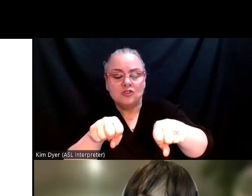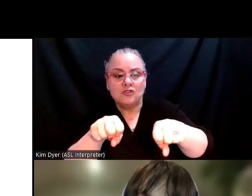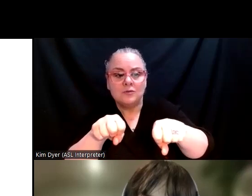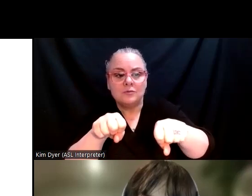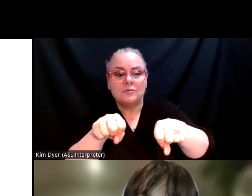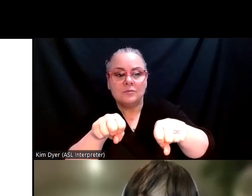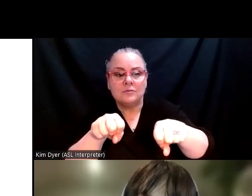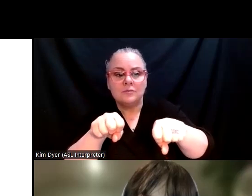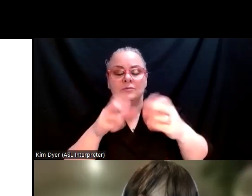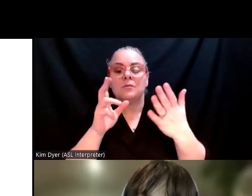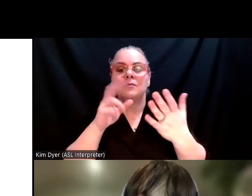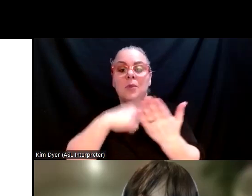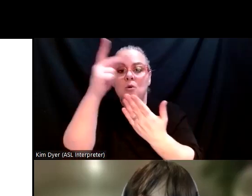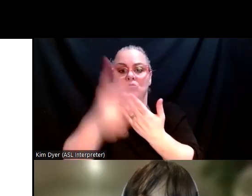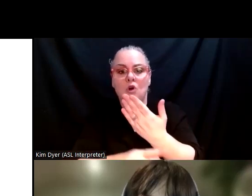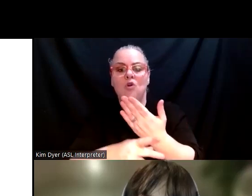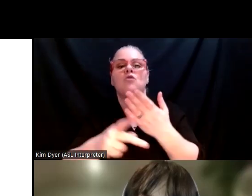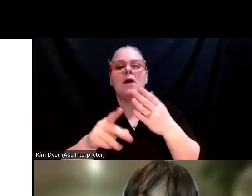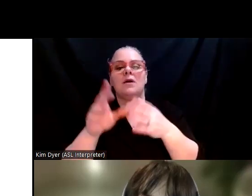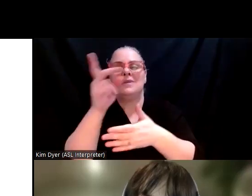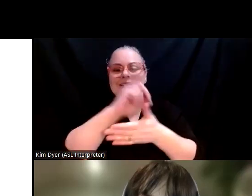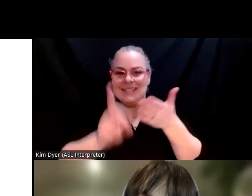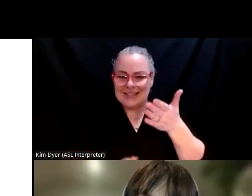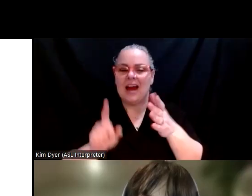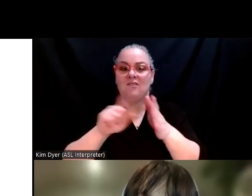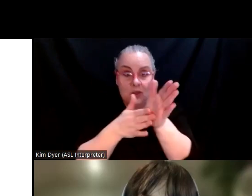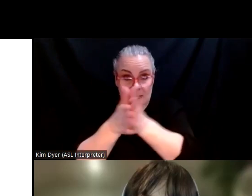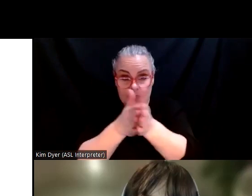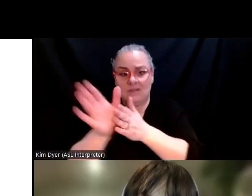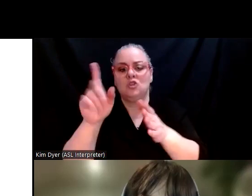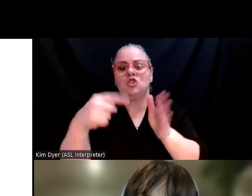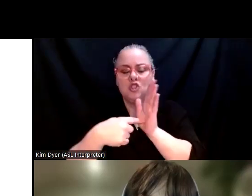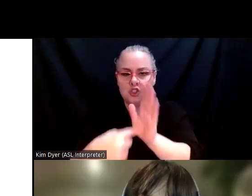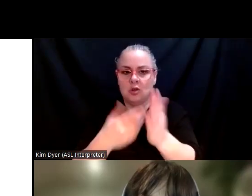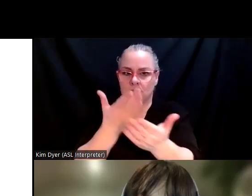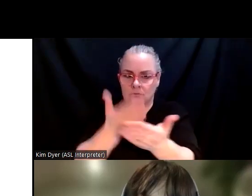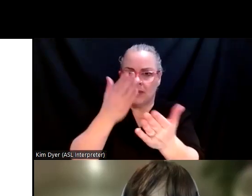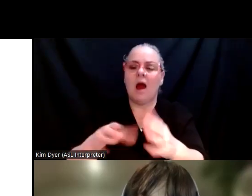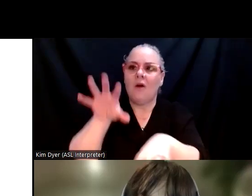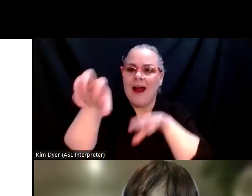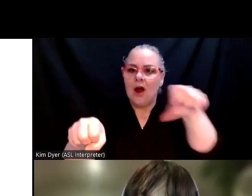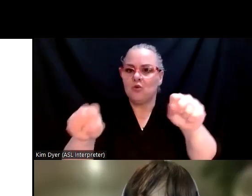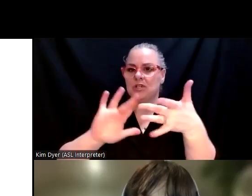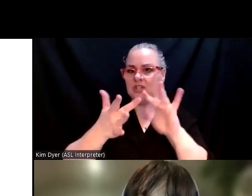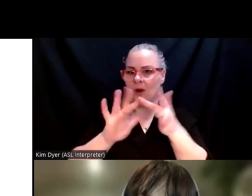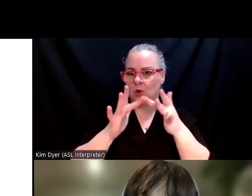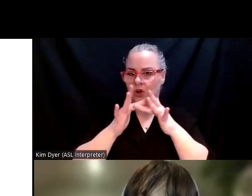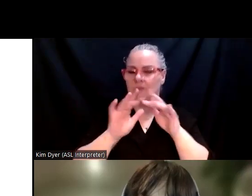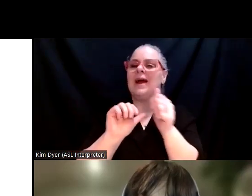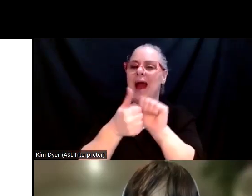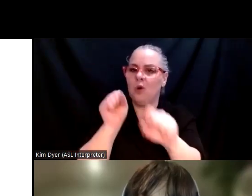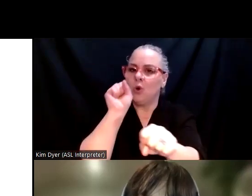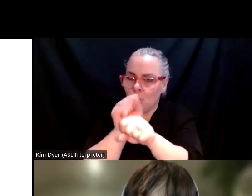the program design for the incentive should reflect our outreach network. Absolutely. And how we're working